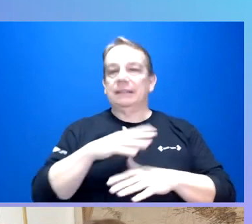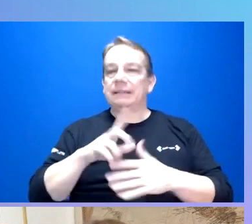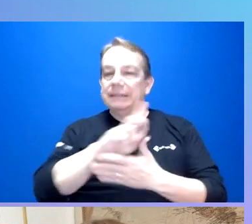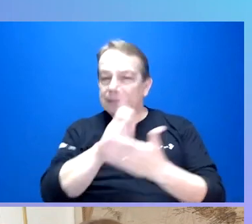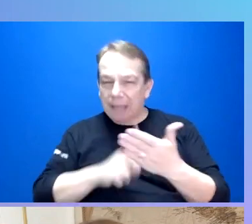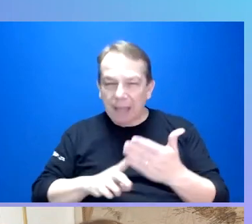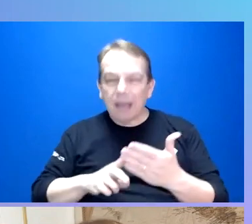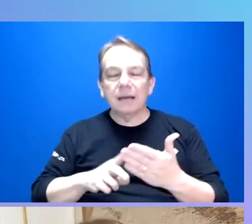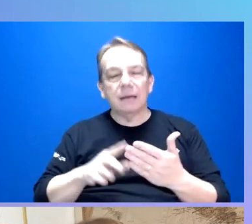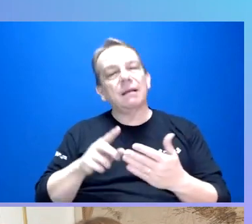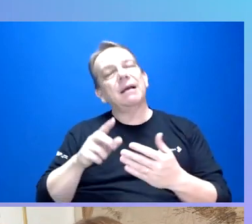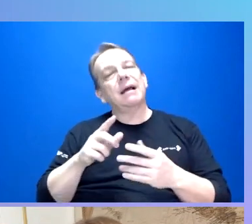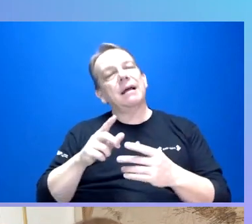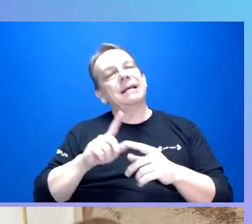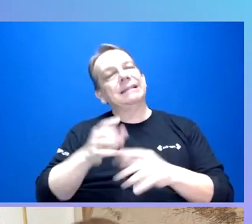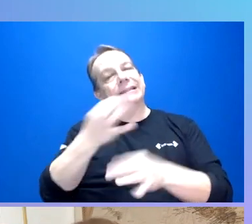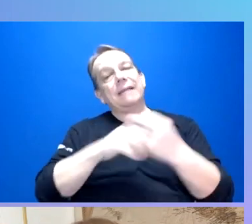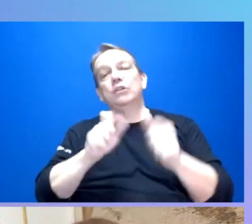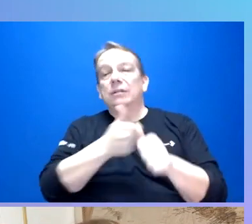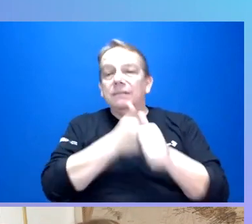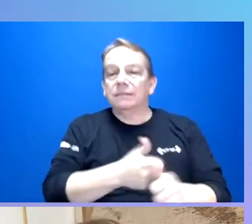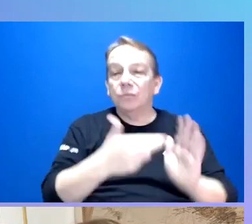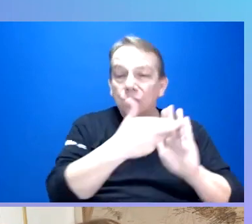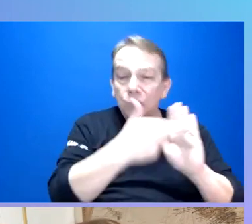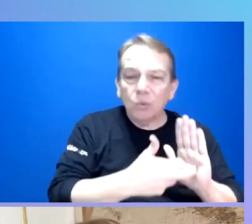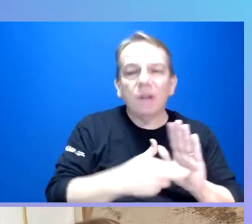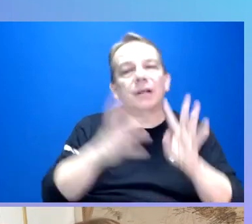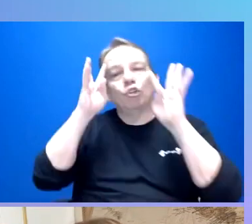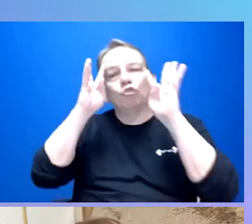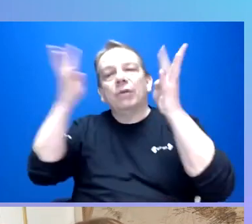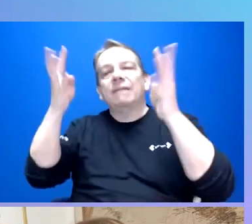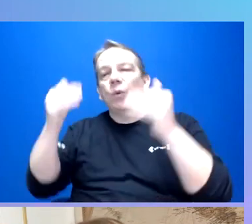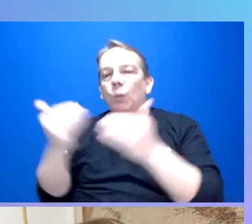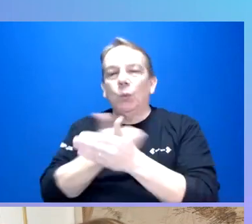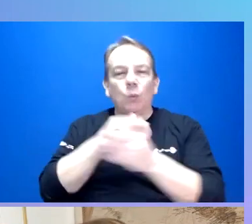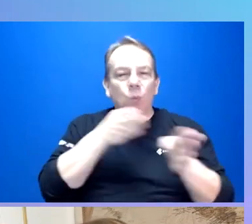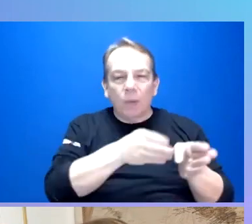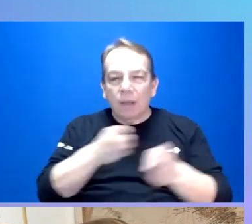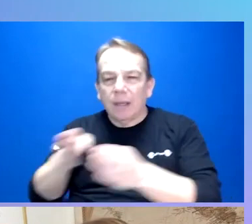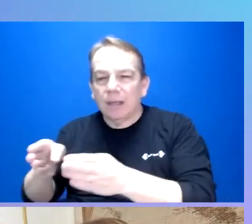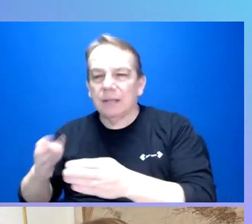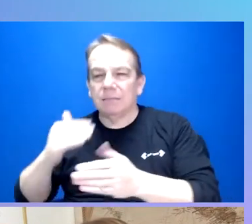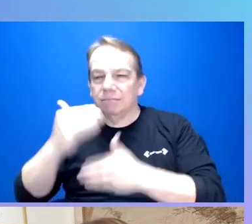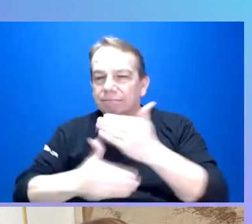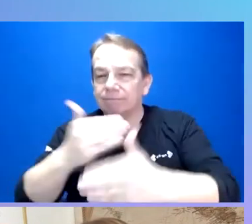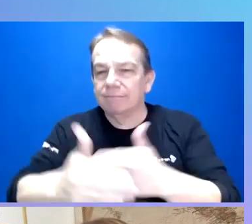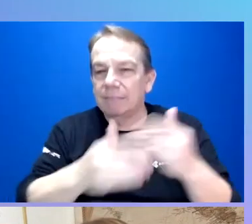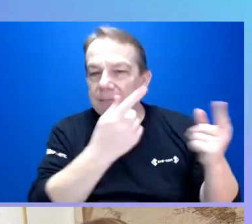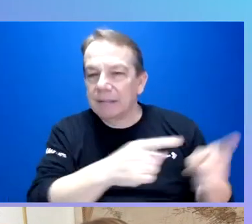accessibility through a creative lens once you've moved past that starting line.